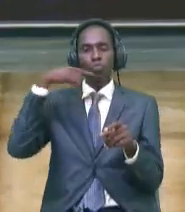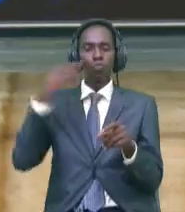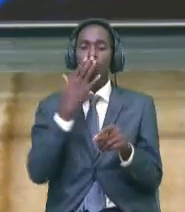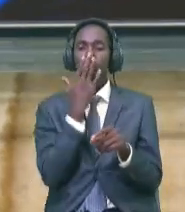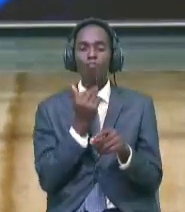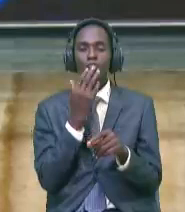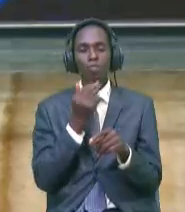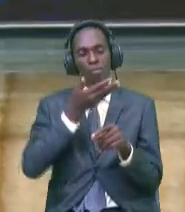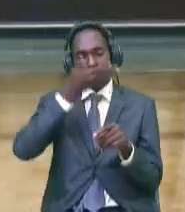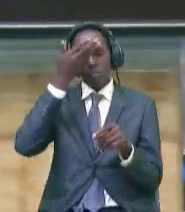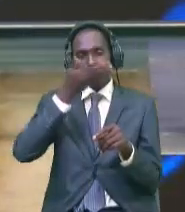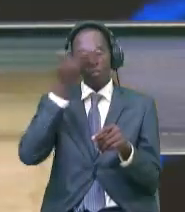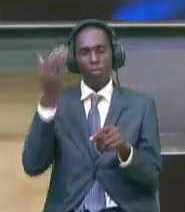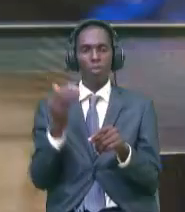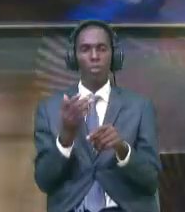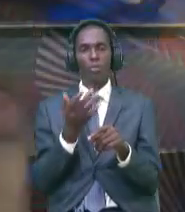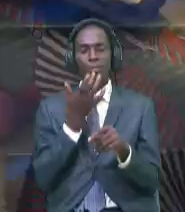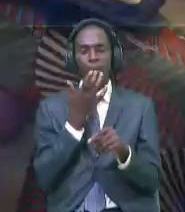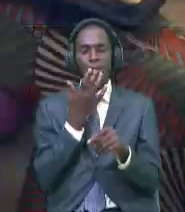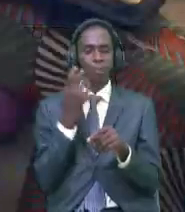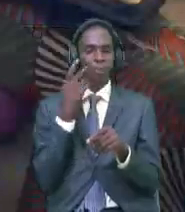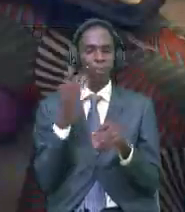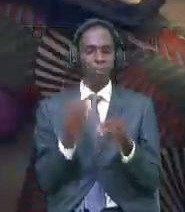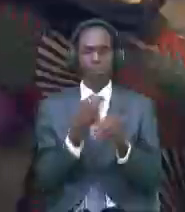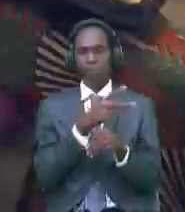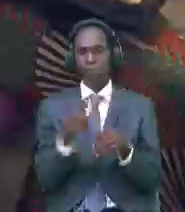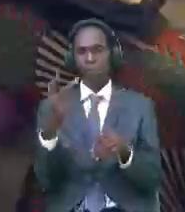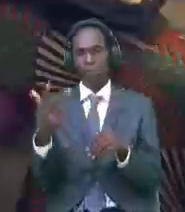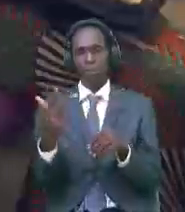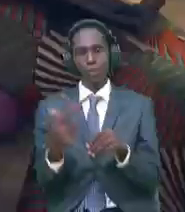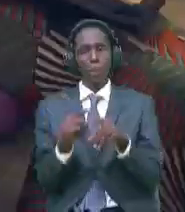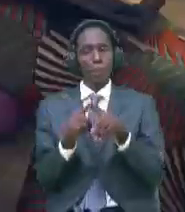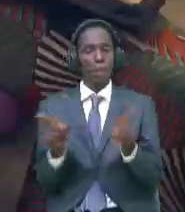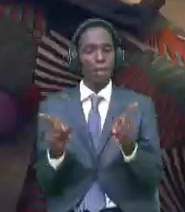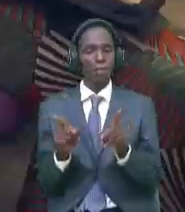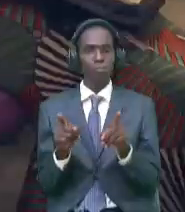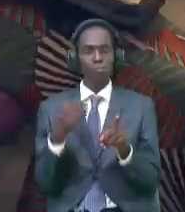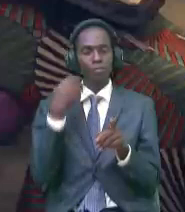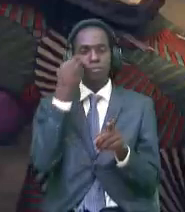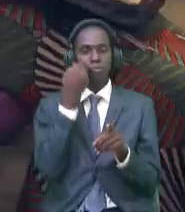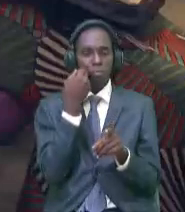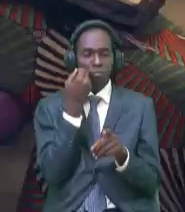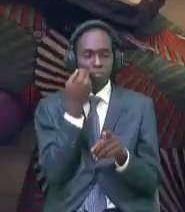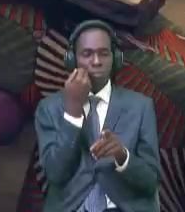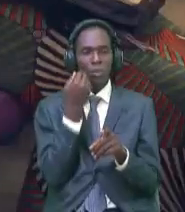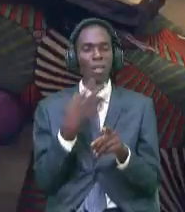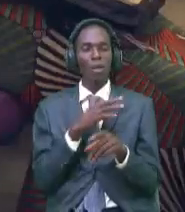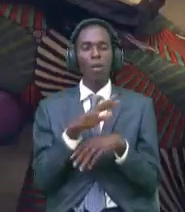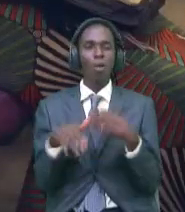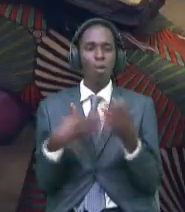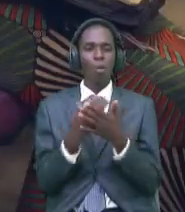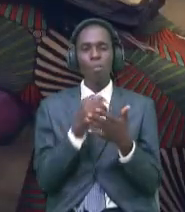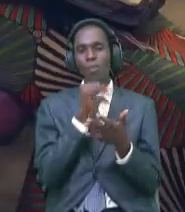consequence of that? Look at verse 3. In verse 3, but fornication and all